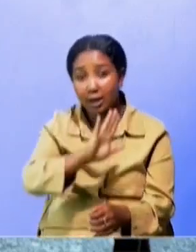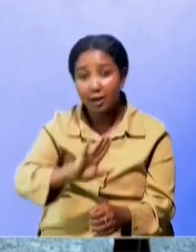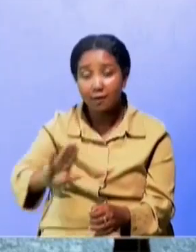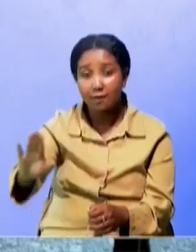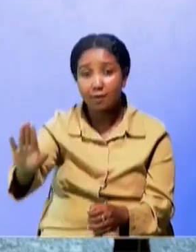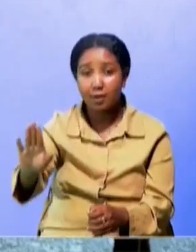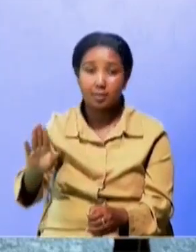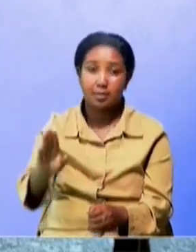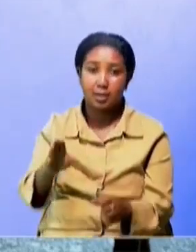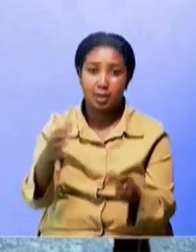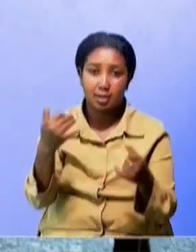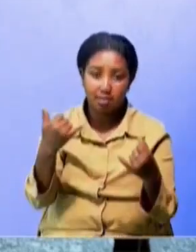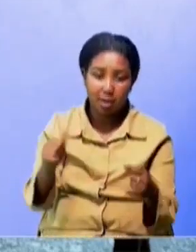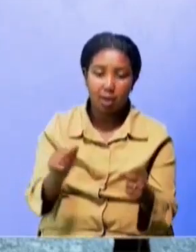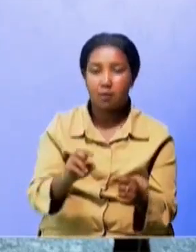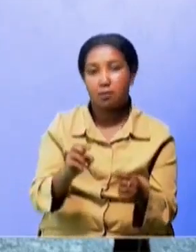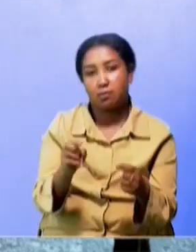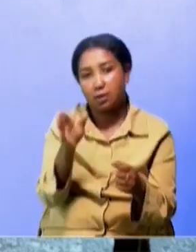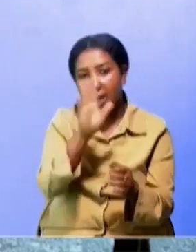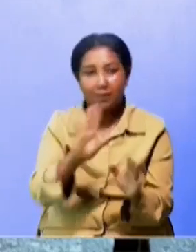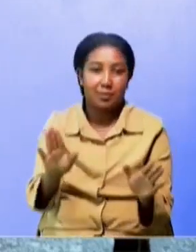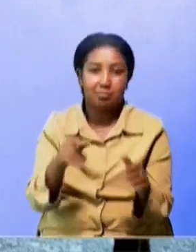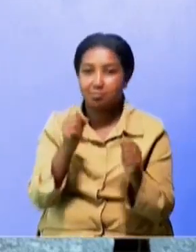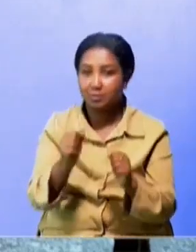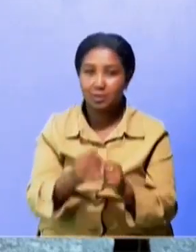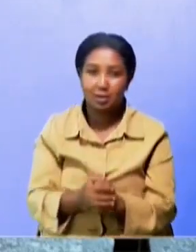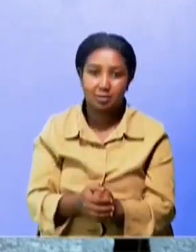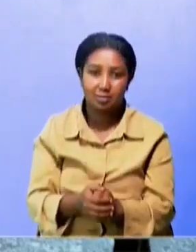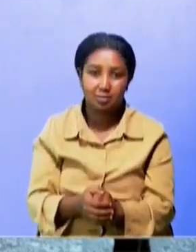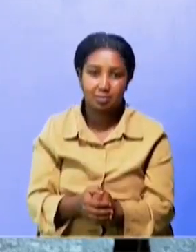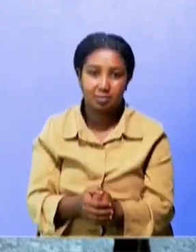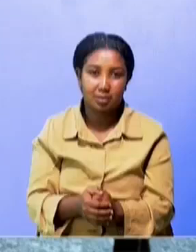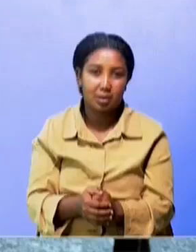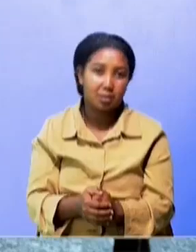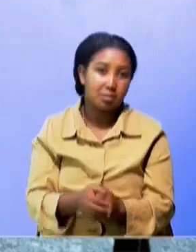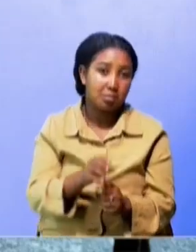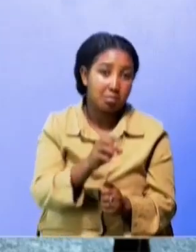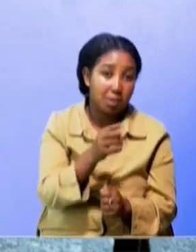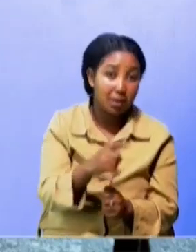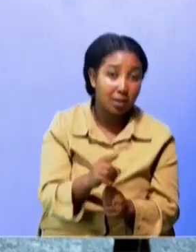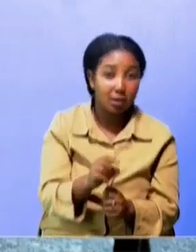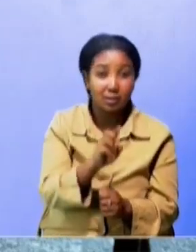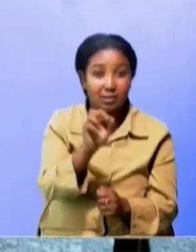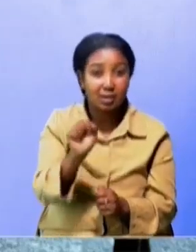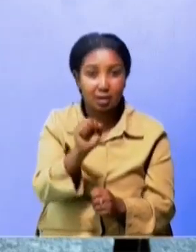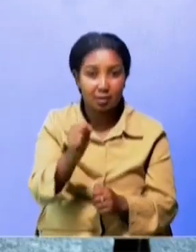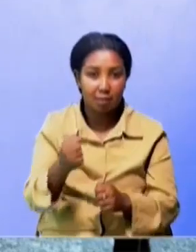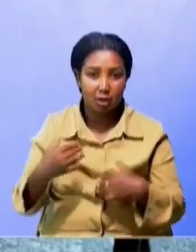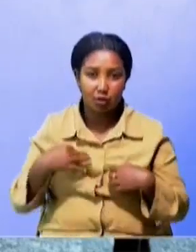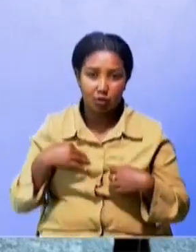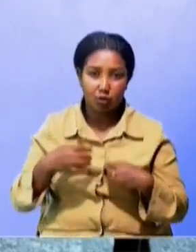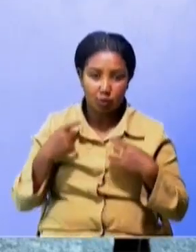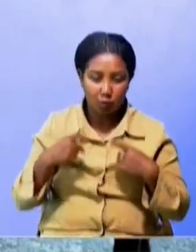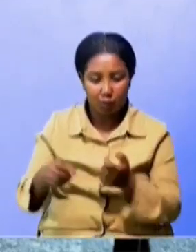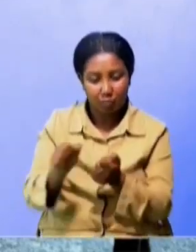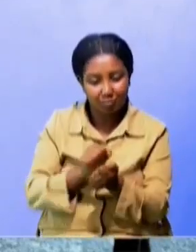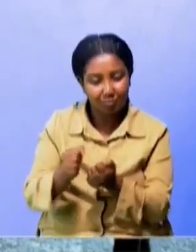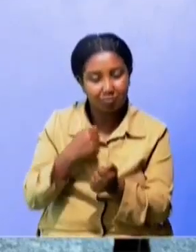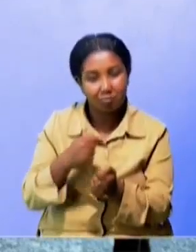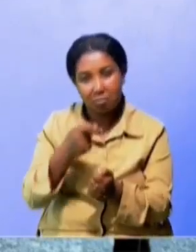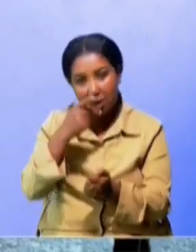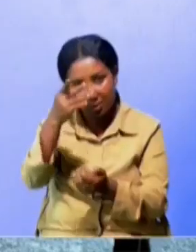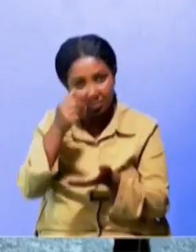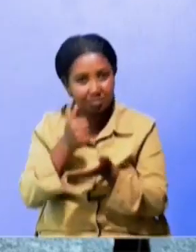every Saturday. That's why maybe called us. It's a time for washing your uniforms. It's a time to help your parents